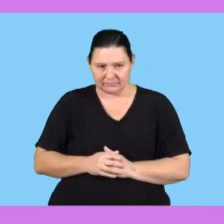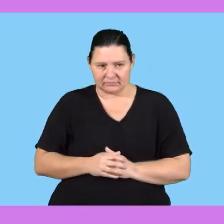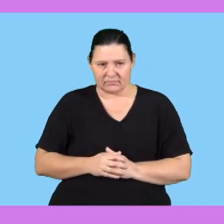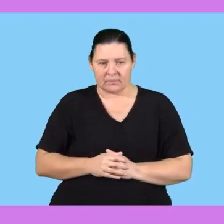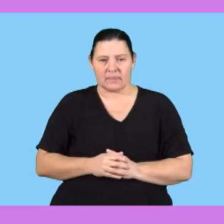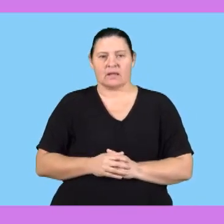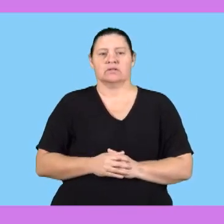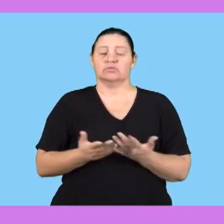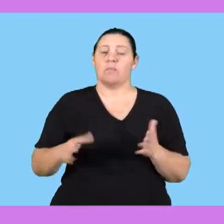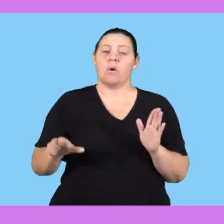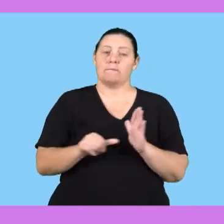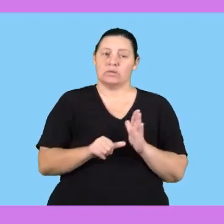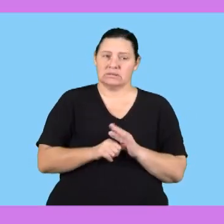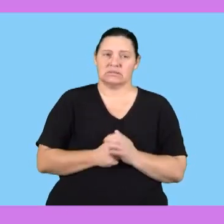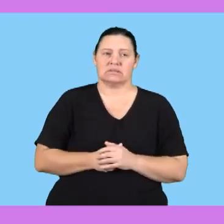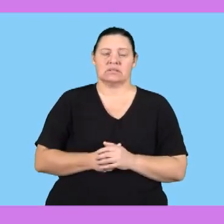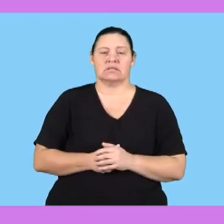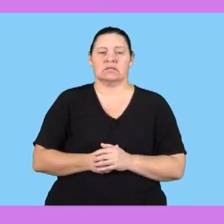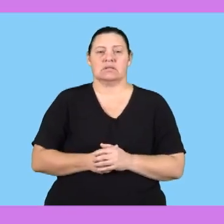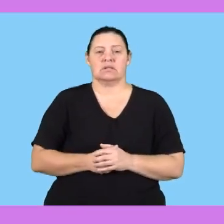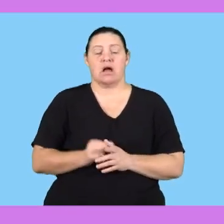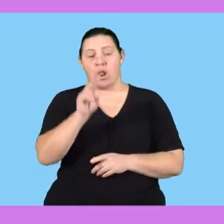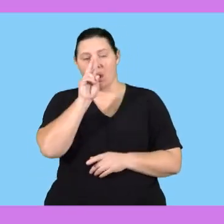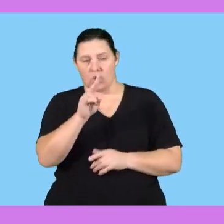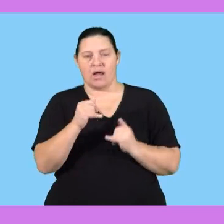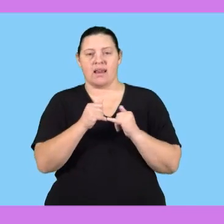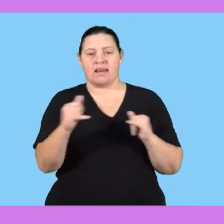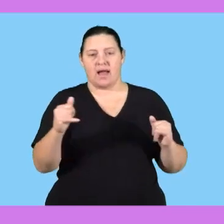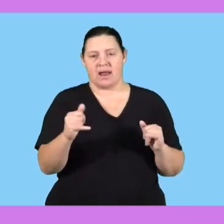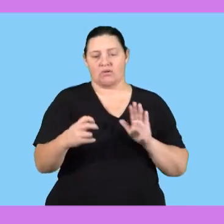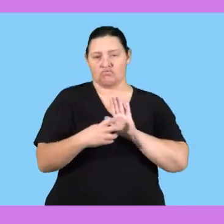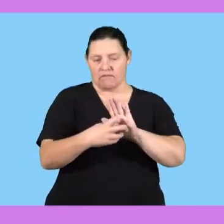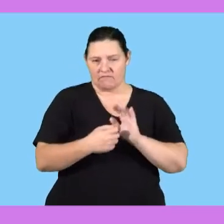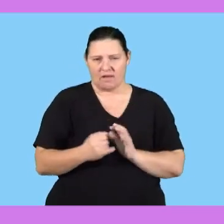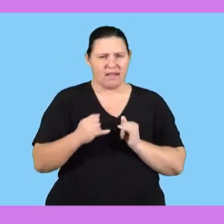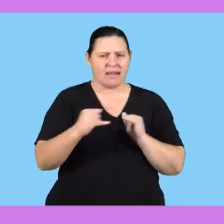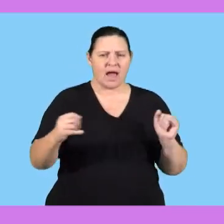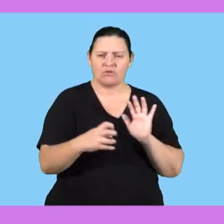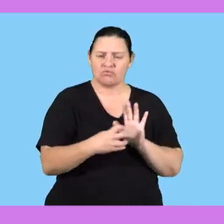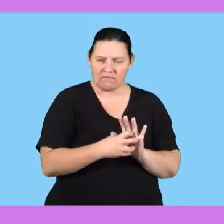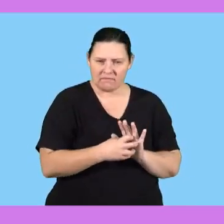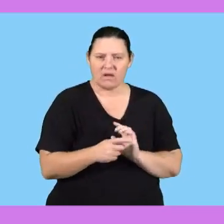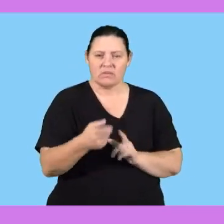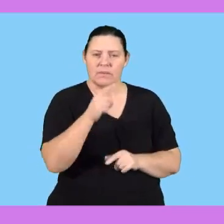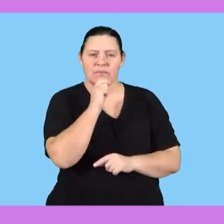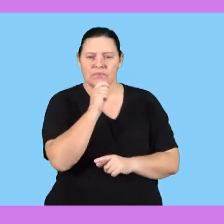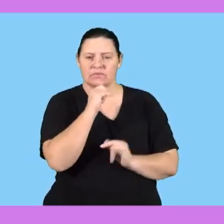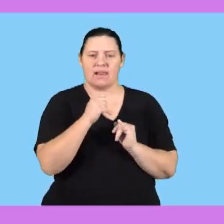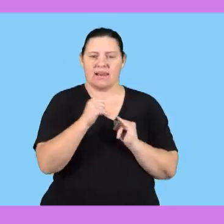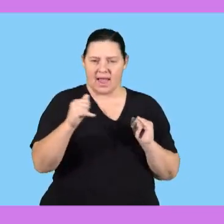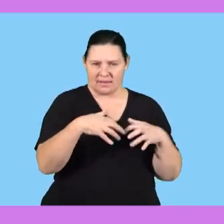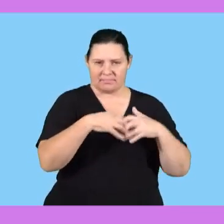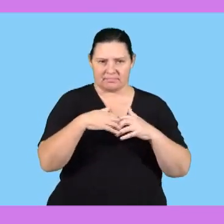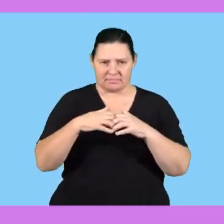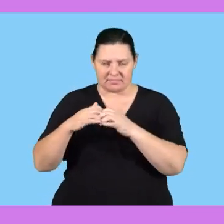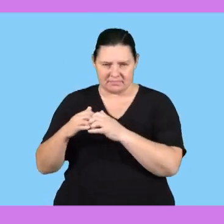What else is important to you? All right, now we'll look at a line graph. So what is a line graph? It's a graph that uses